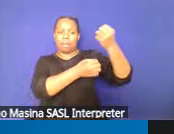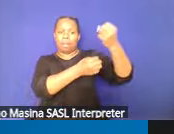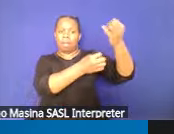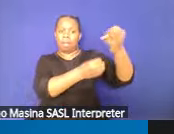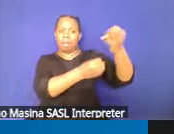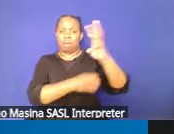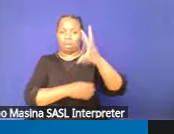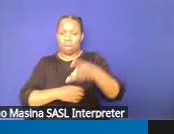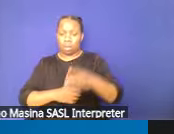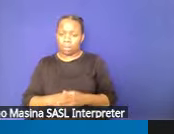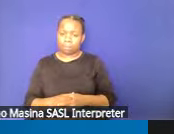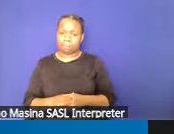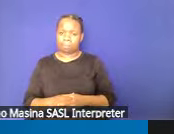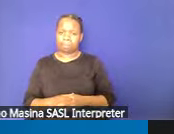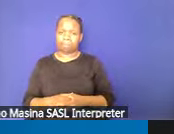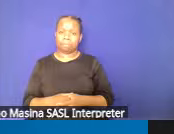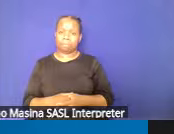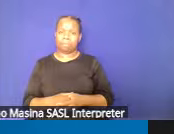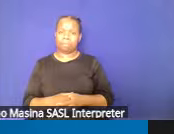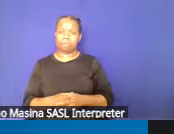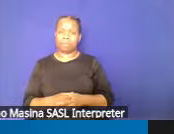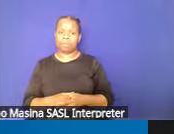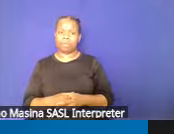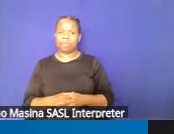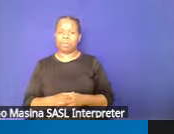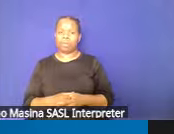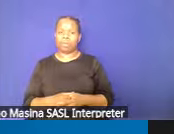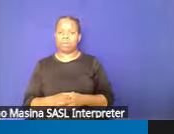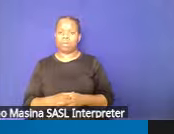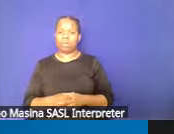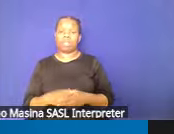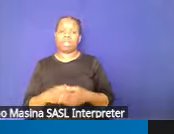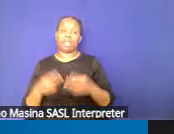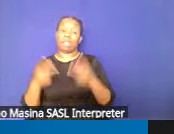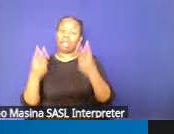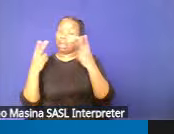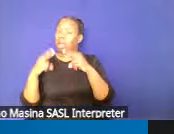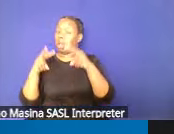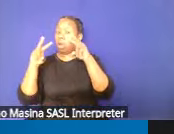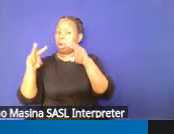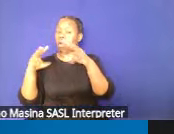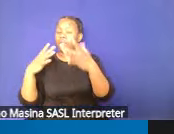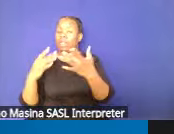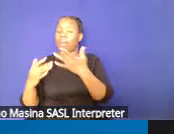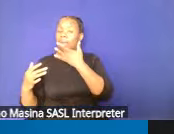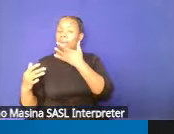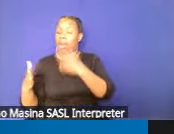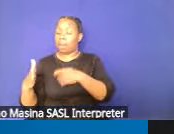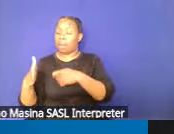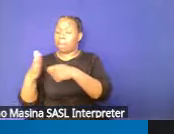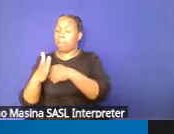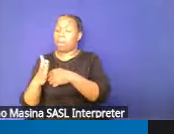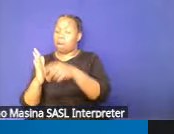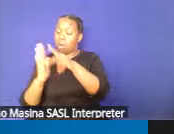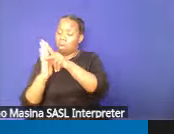Okay. So if you look at the preferential procurement policy,